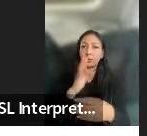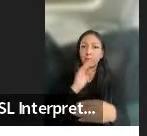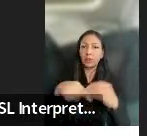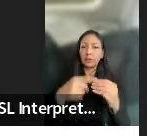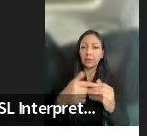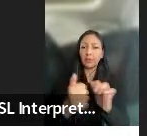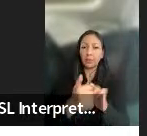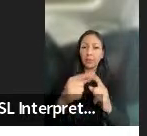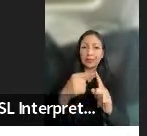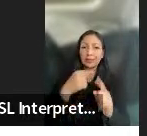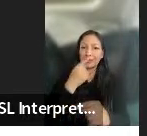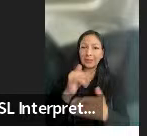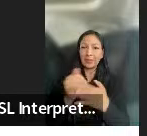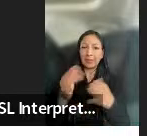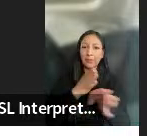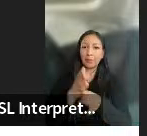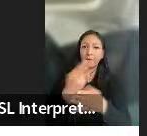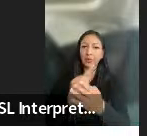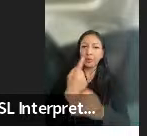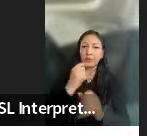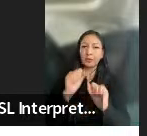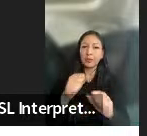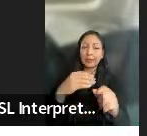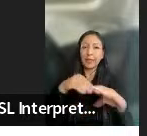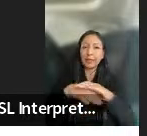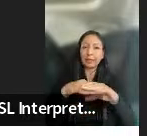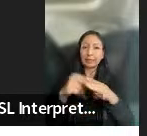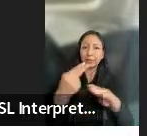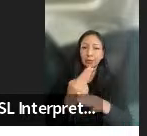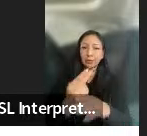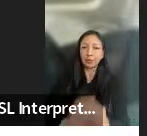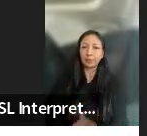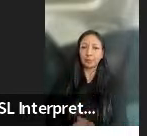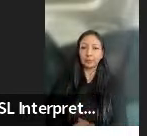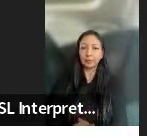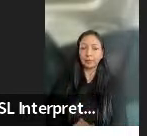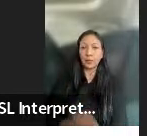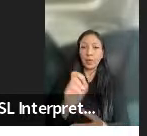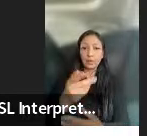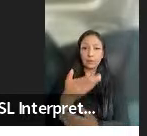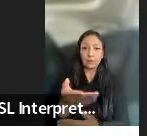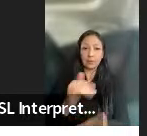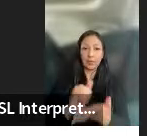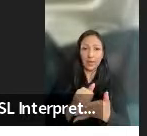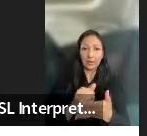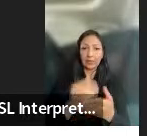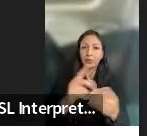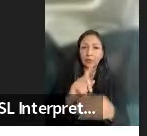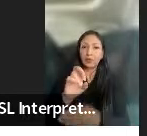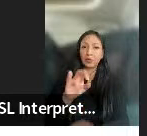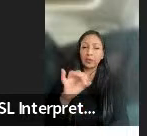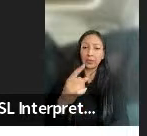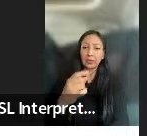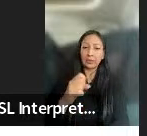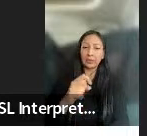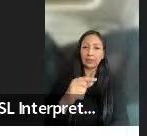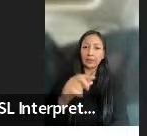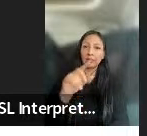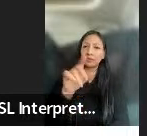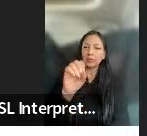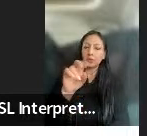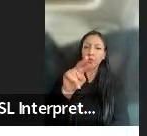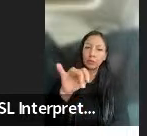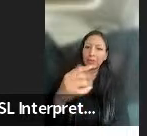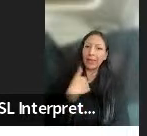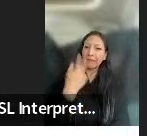when I say primary uses and accessory uses. So in the zoning resolution today, there are two different types of uses. There